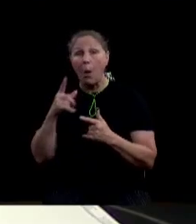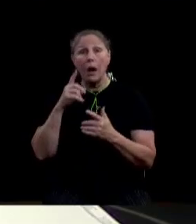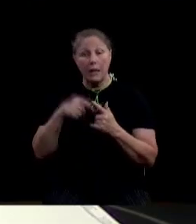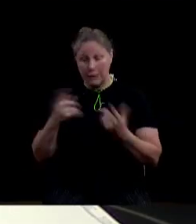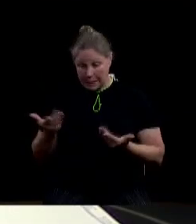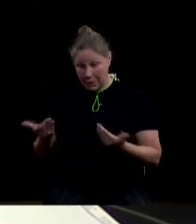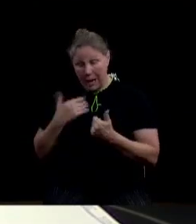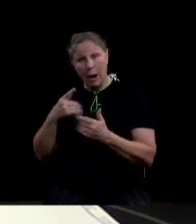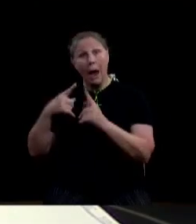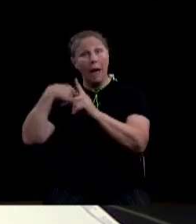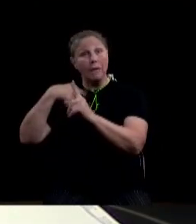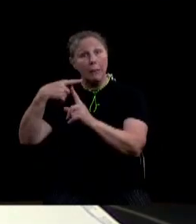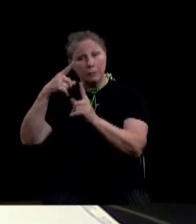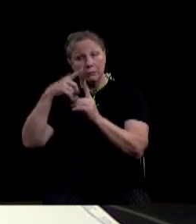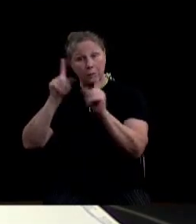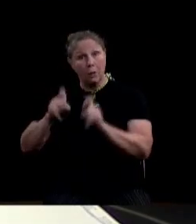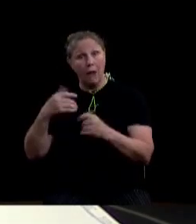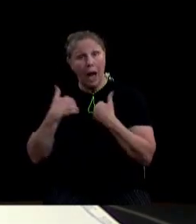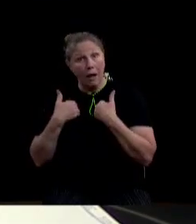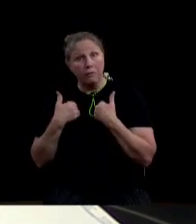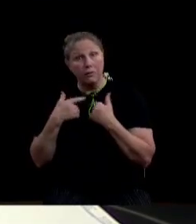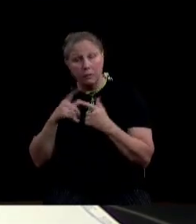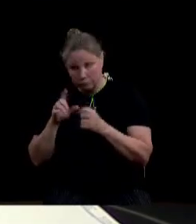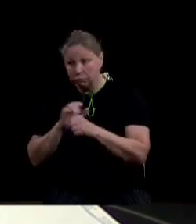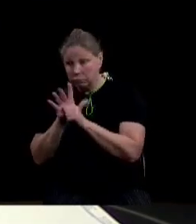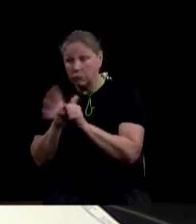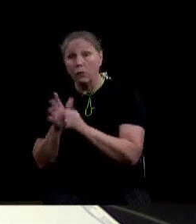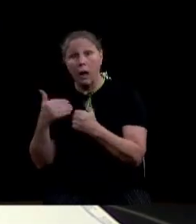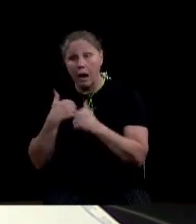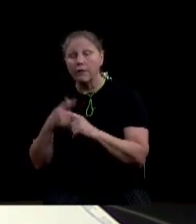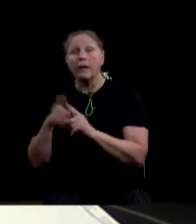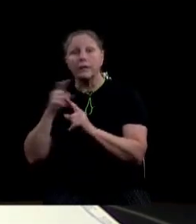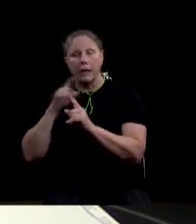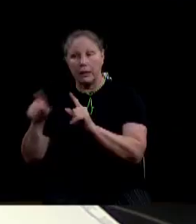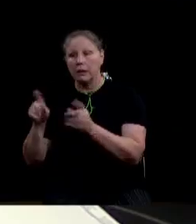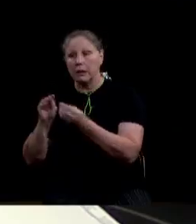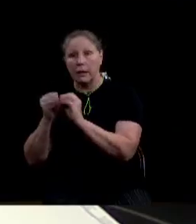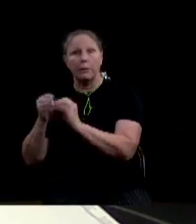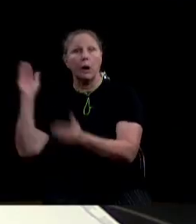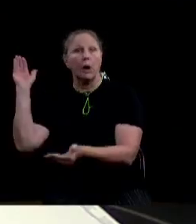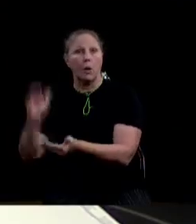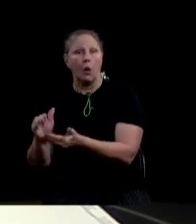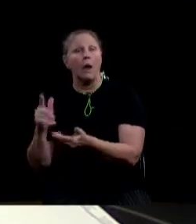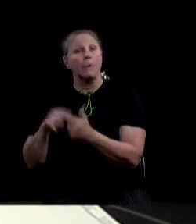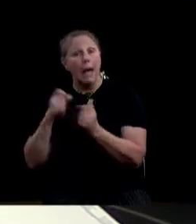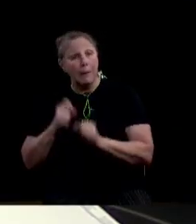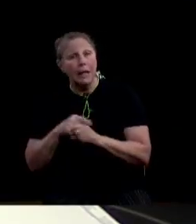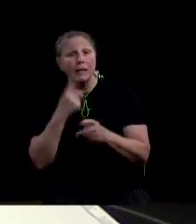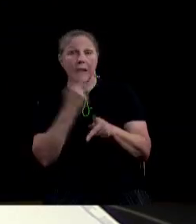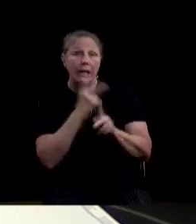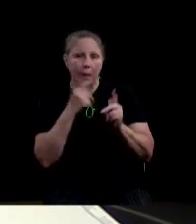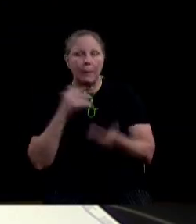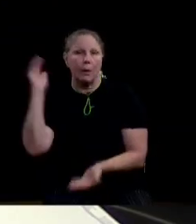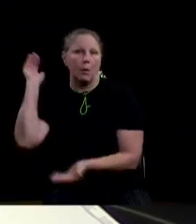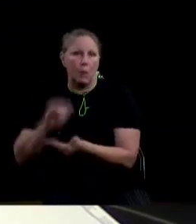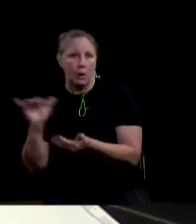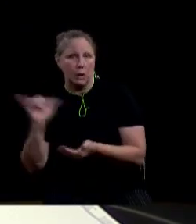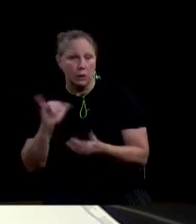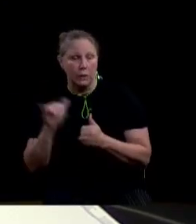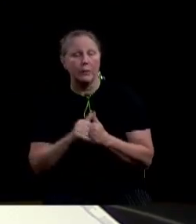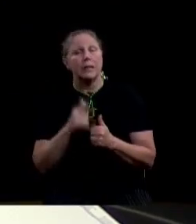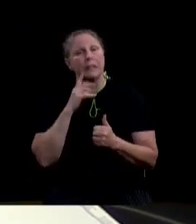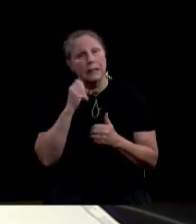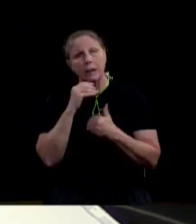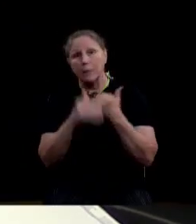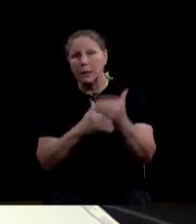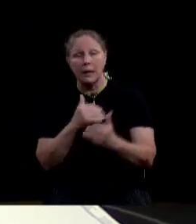drop quickly. You can see how very easily this will become a crisis. This doesn't even include hospital needs. We are